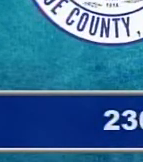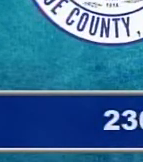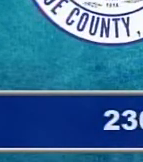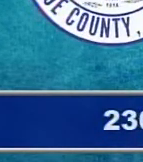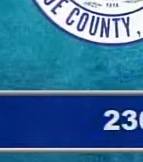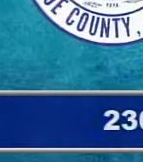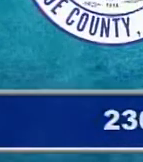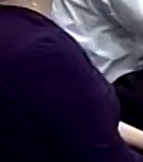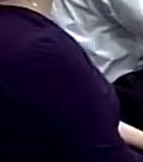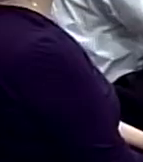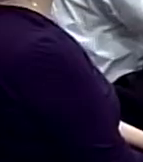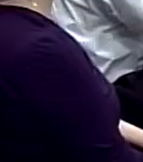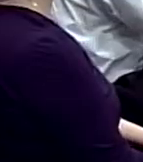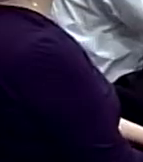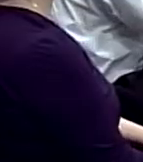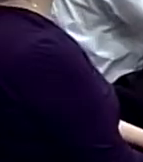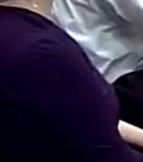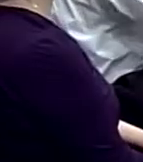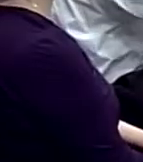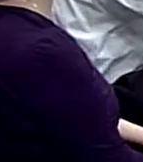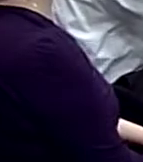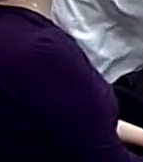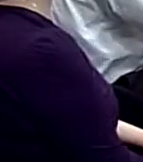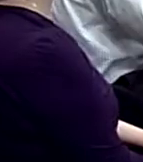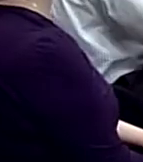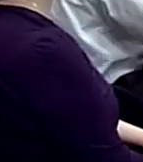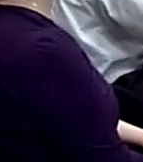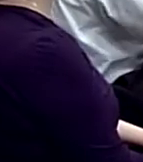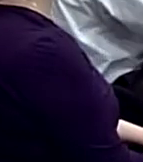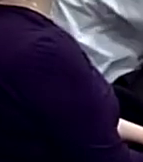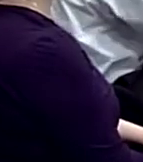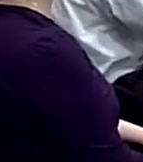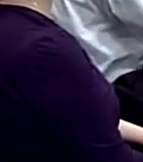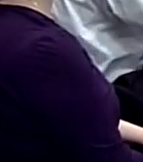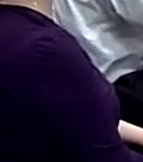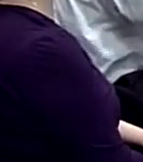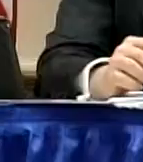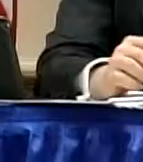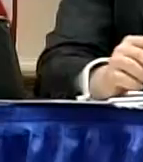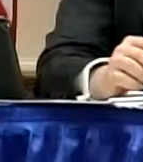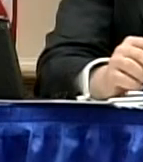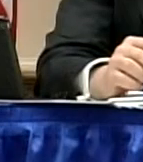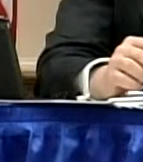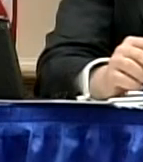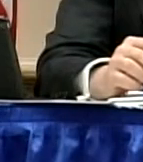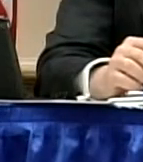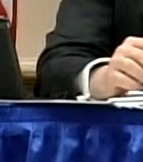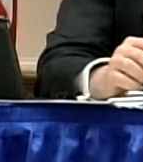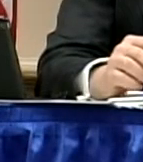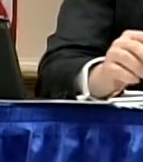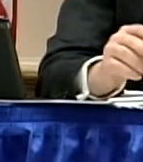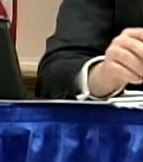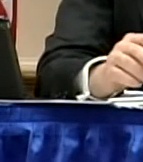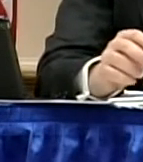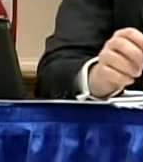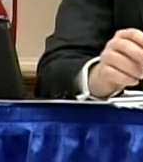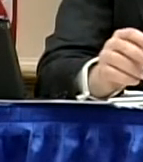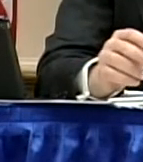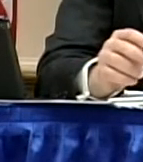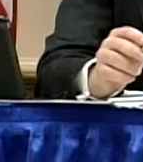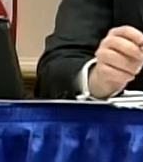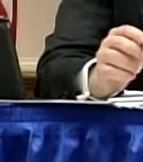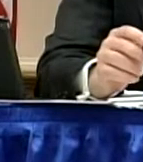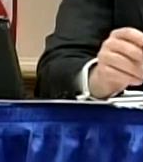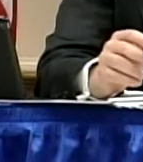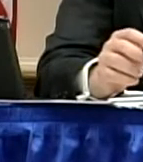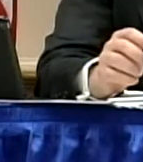Good evening. I'm Bill Maley, Brighton Supervisor, and I'm so pleased to welcome all of you here tonight to the March 11, 2015 Brighton Town Board